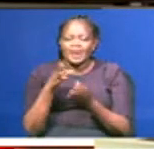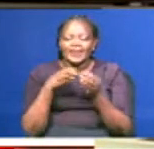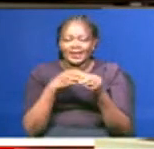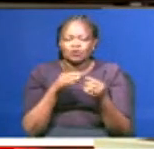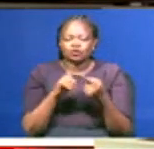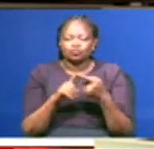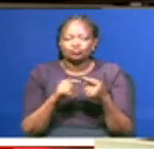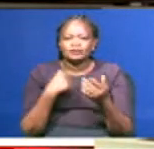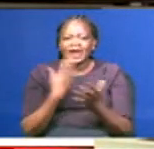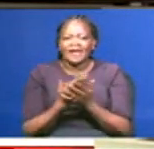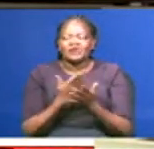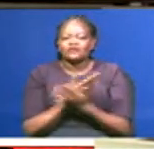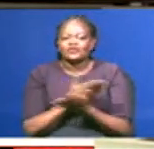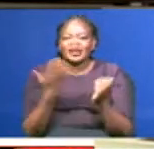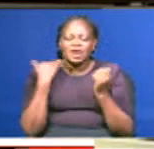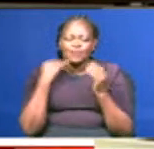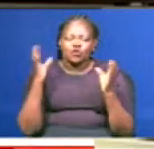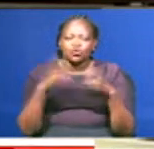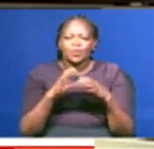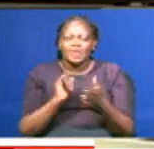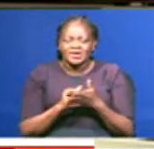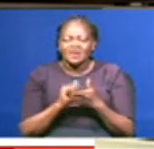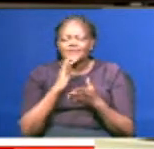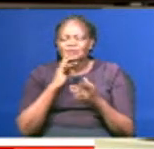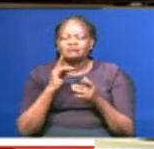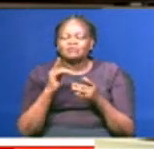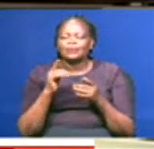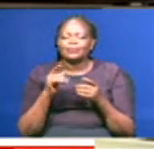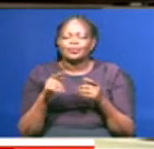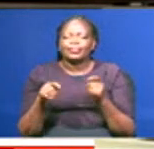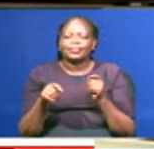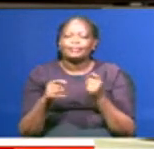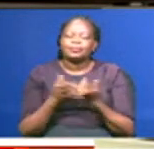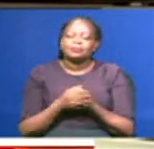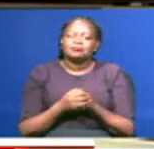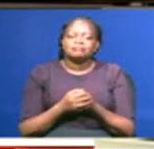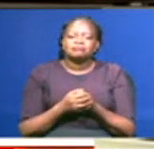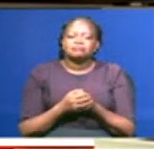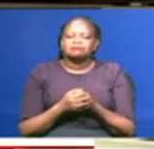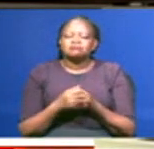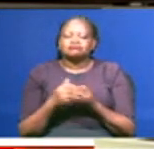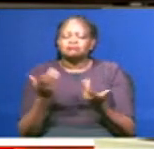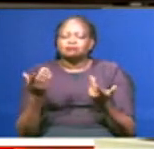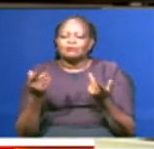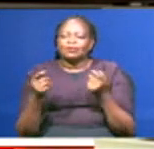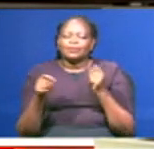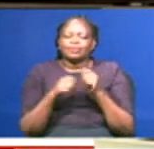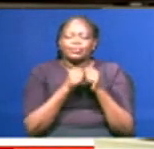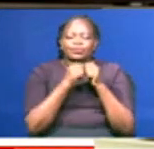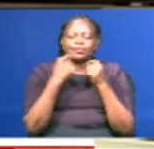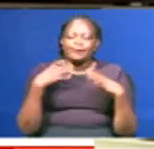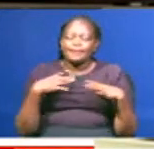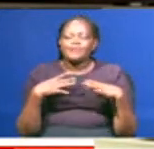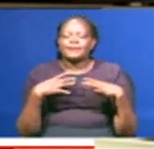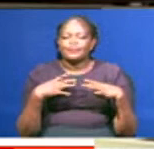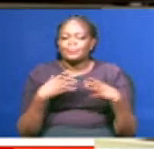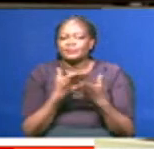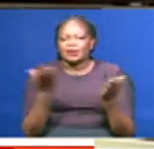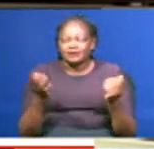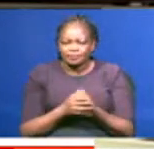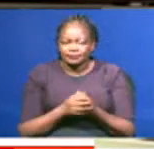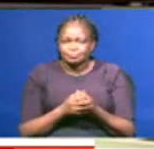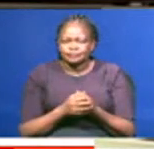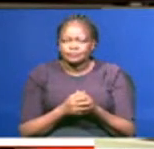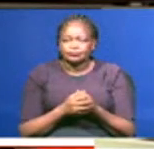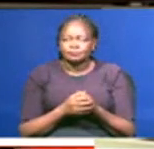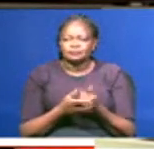of any criminal gangs that have been terrorizing residents there. Kiambu County Police Commander Paminas Muchangi Kioi